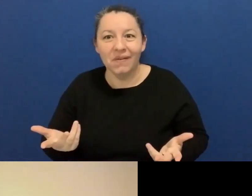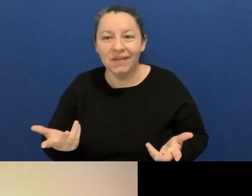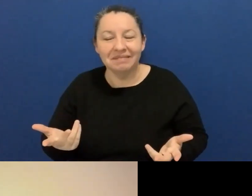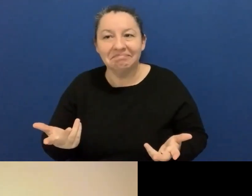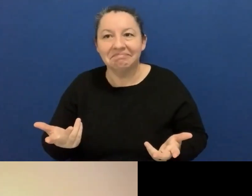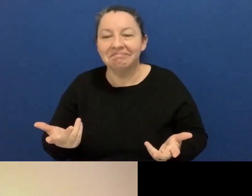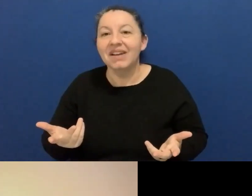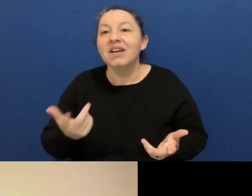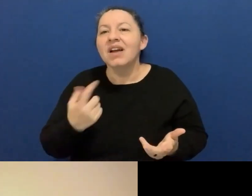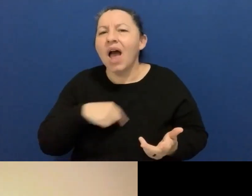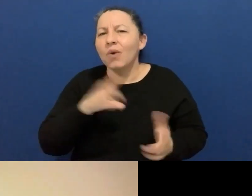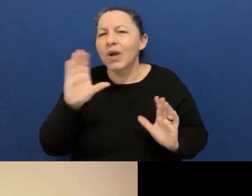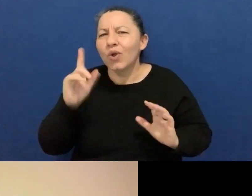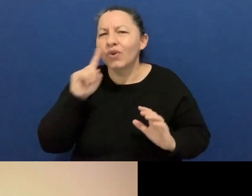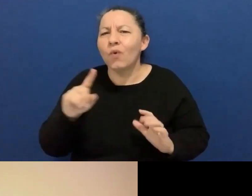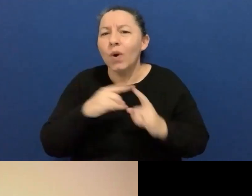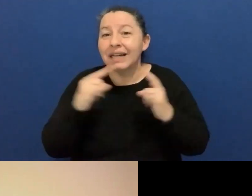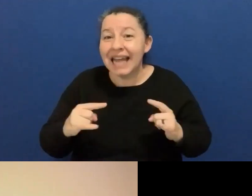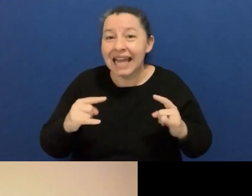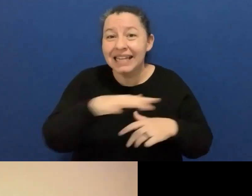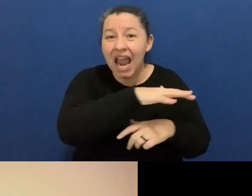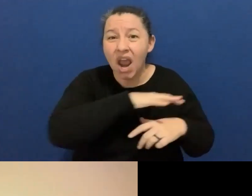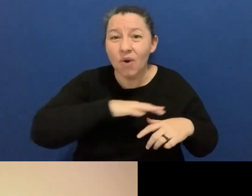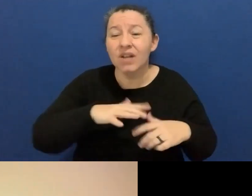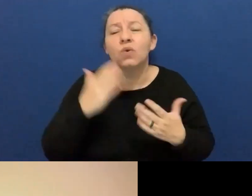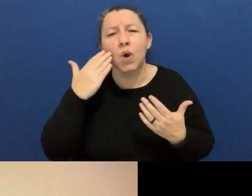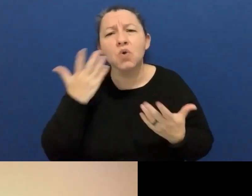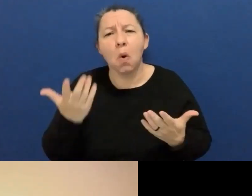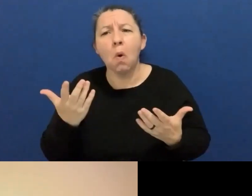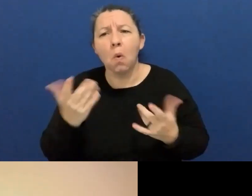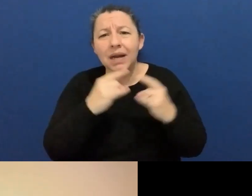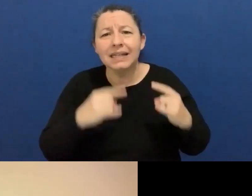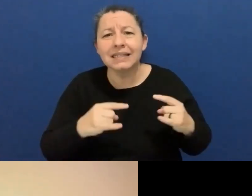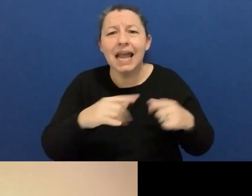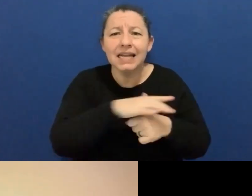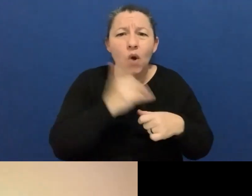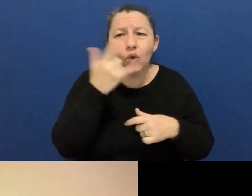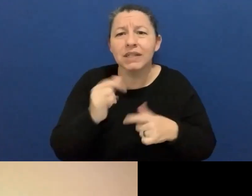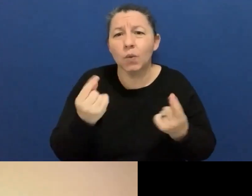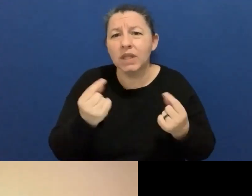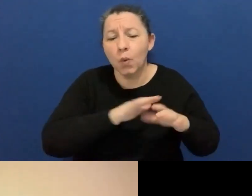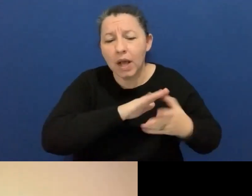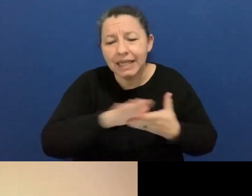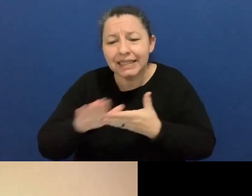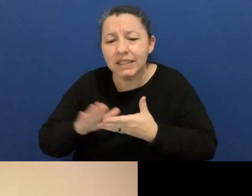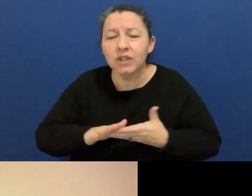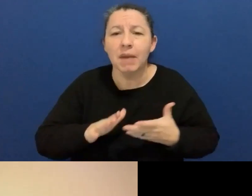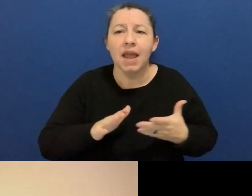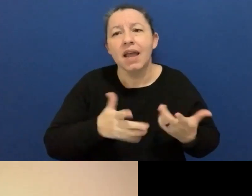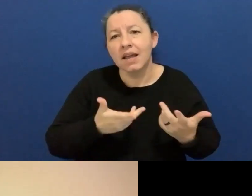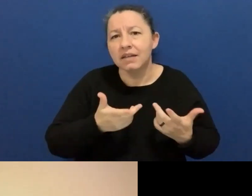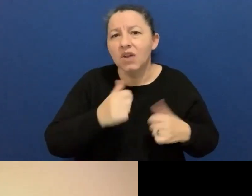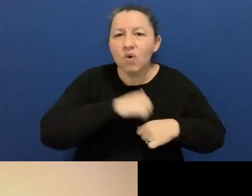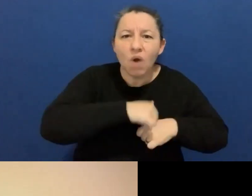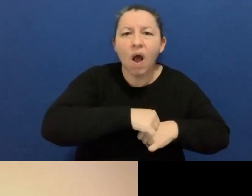we looked for like tent areas. We do know like what a tent area looks like. They kind of clear a space and get rid of areas for rocks and then you